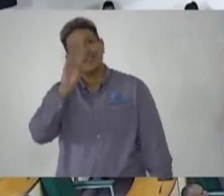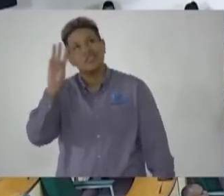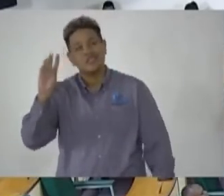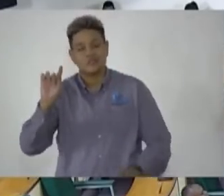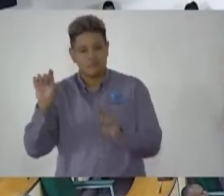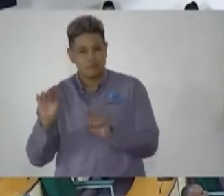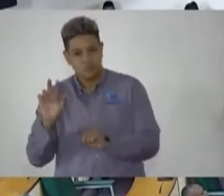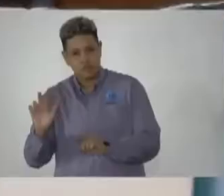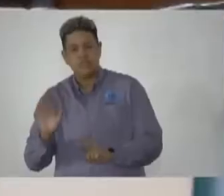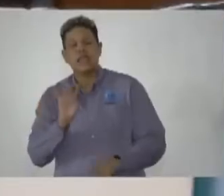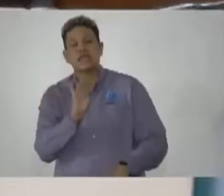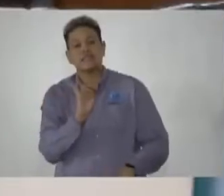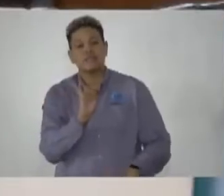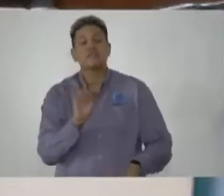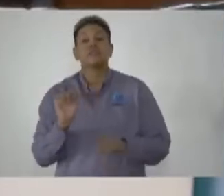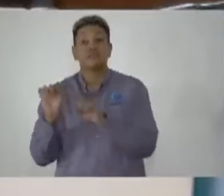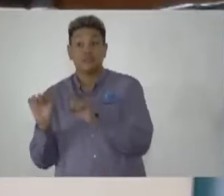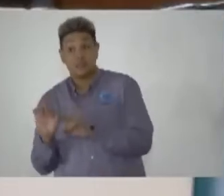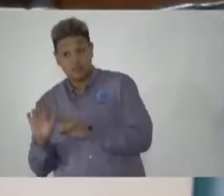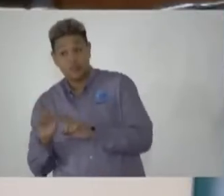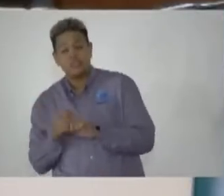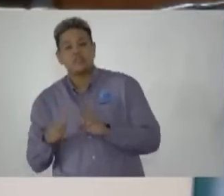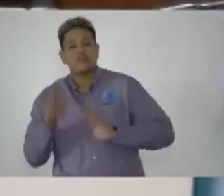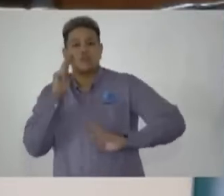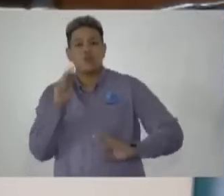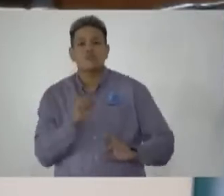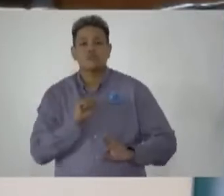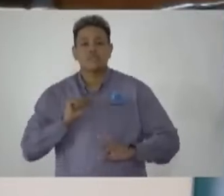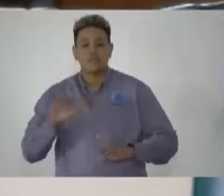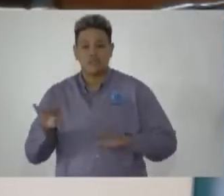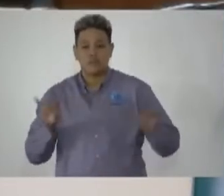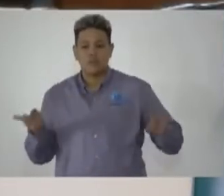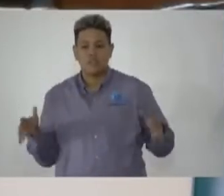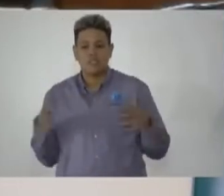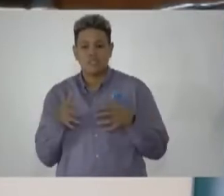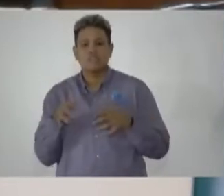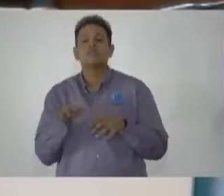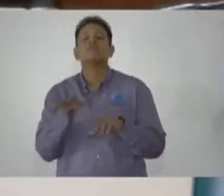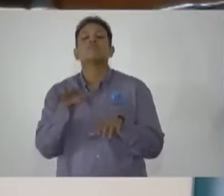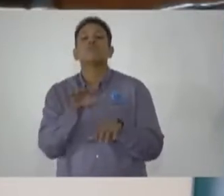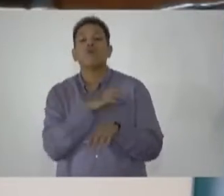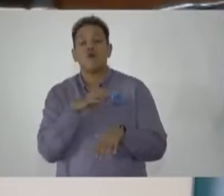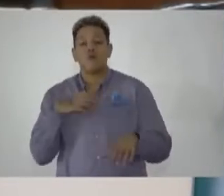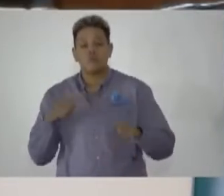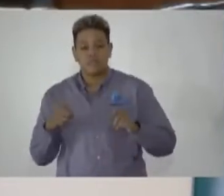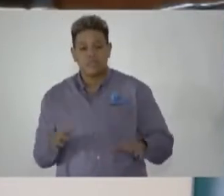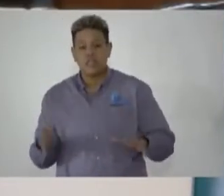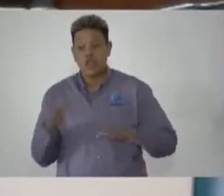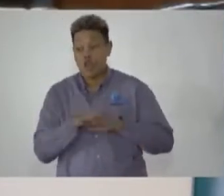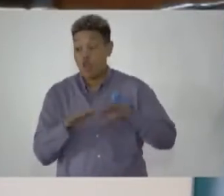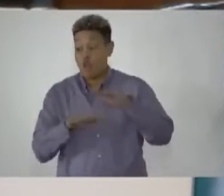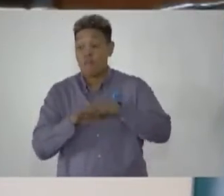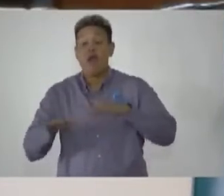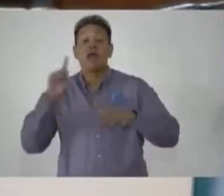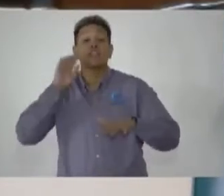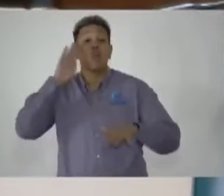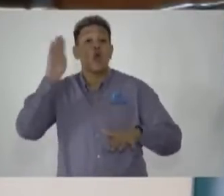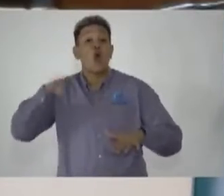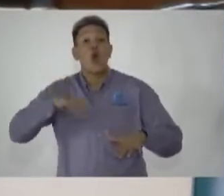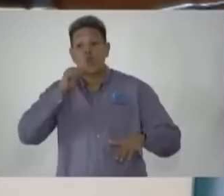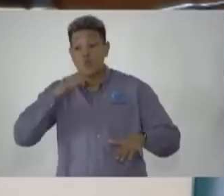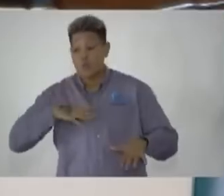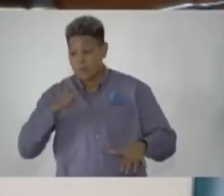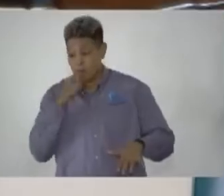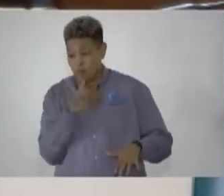and 73, this Honorable Senate appoints a sessional select committee comprising all the women who